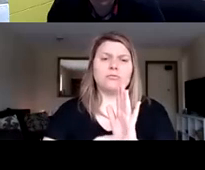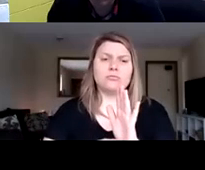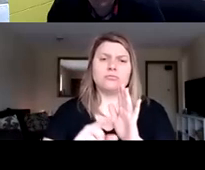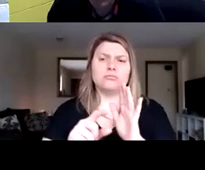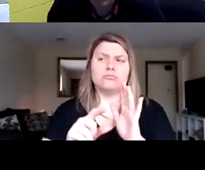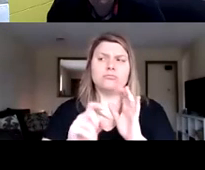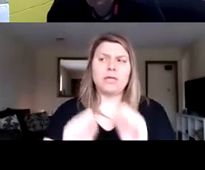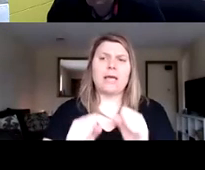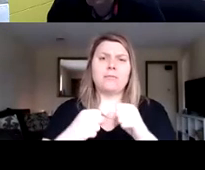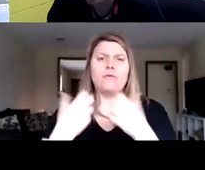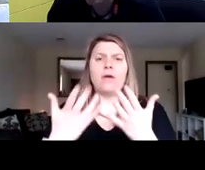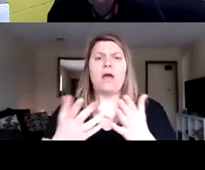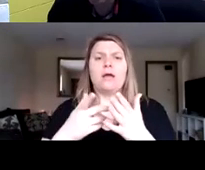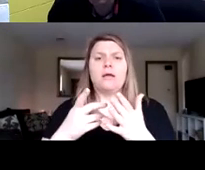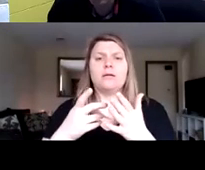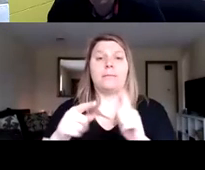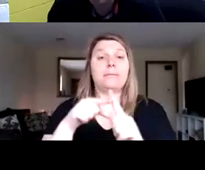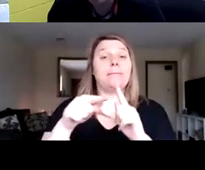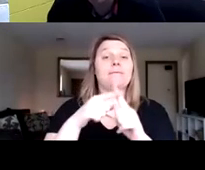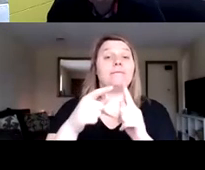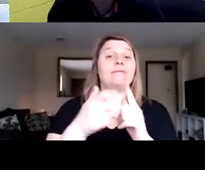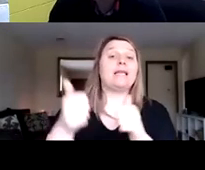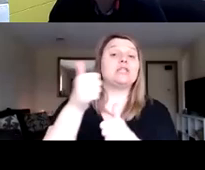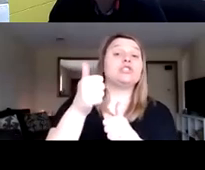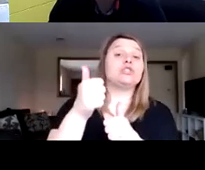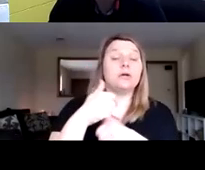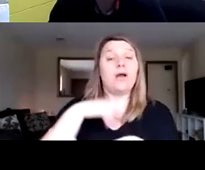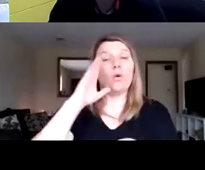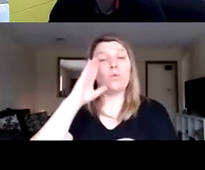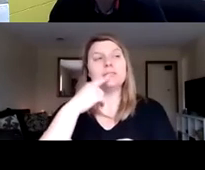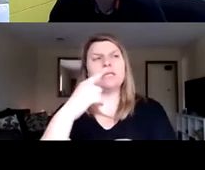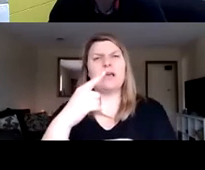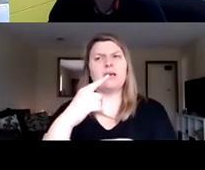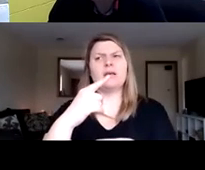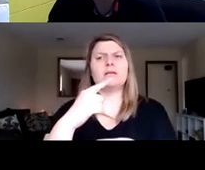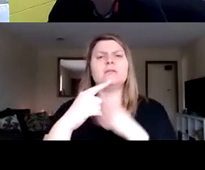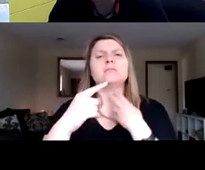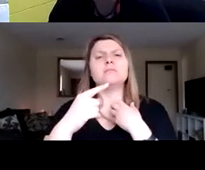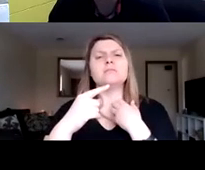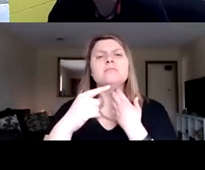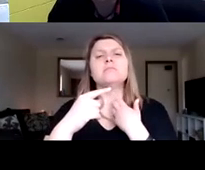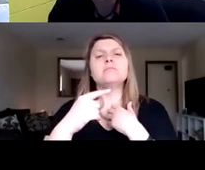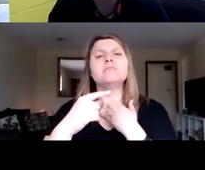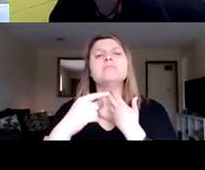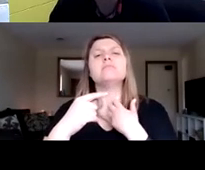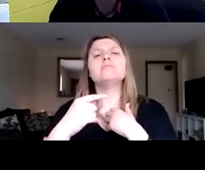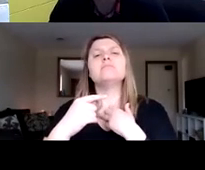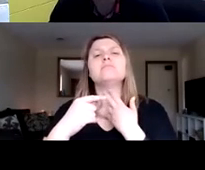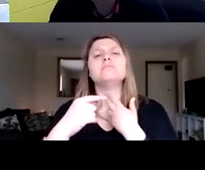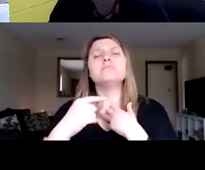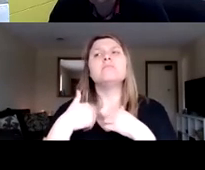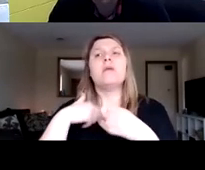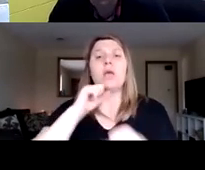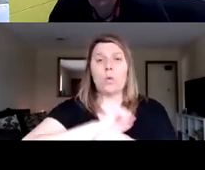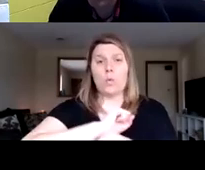certainly provide you an advantage. I will say, like, I had my work at Catholic